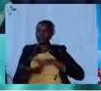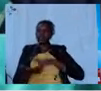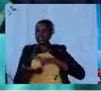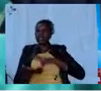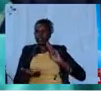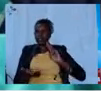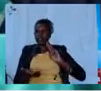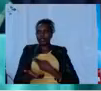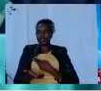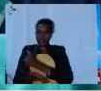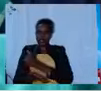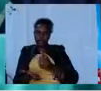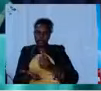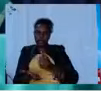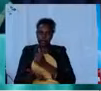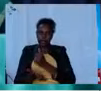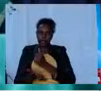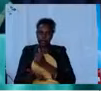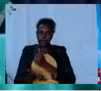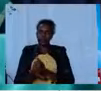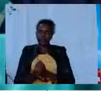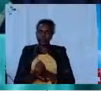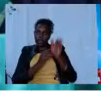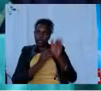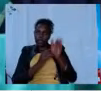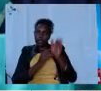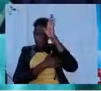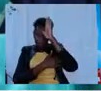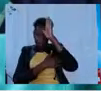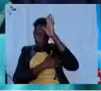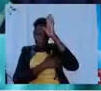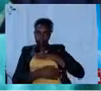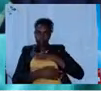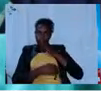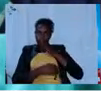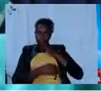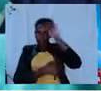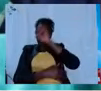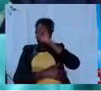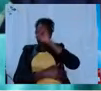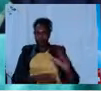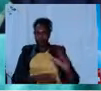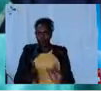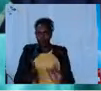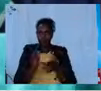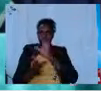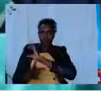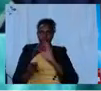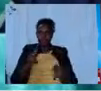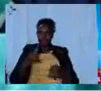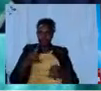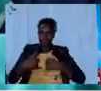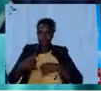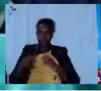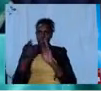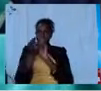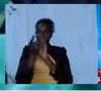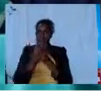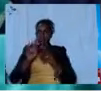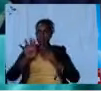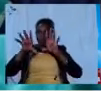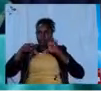us. Amen. The God and Father of our Lord Jesus Christ rejoices at repentance and declares